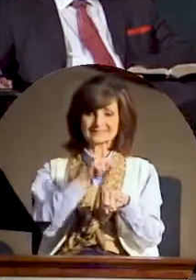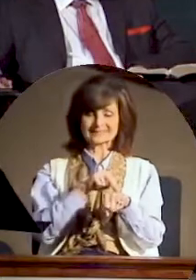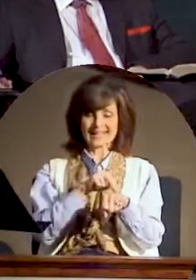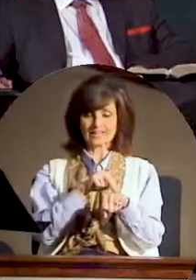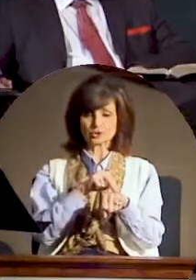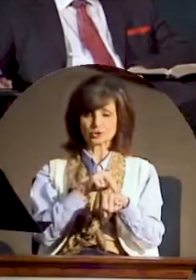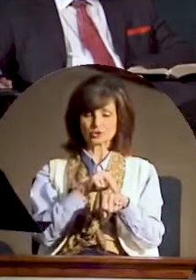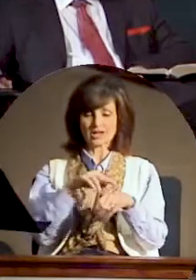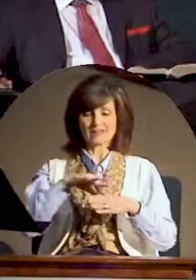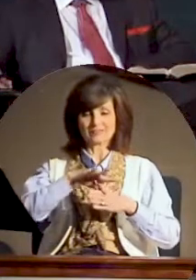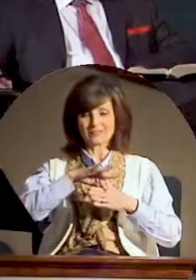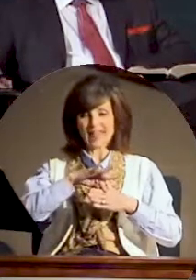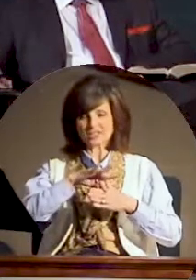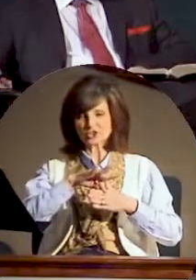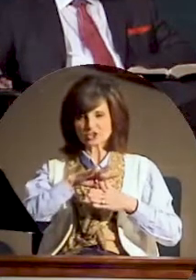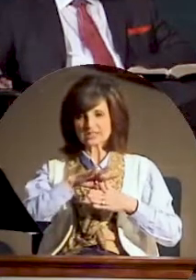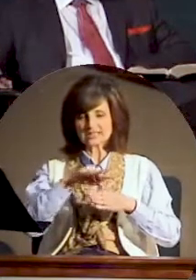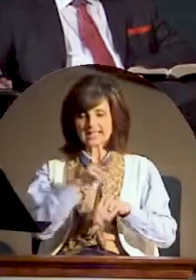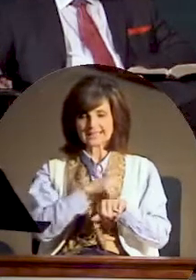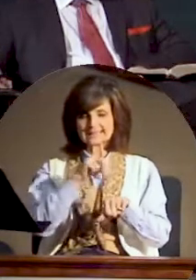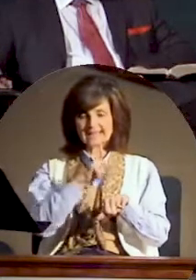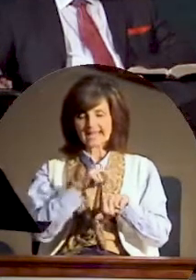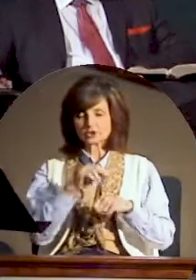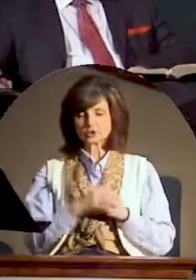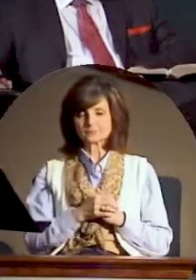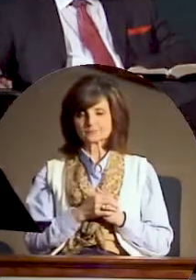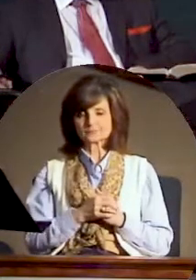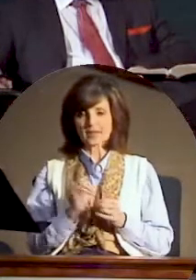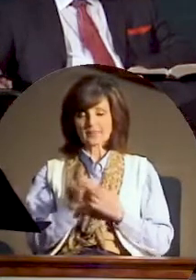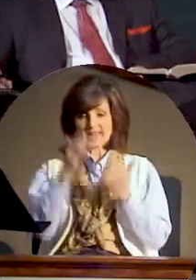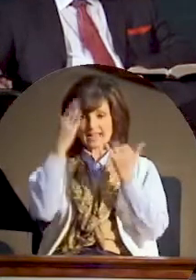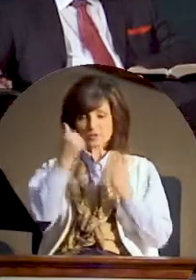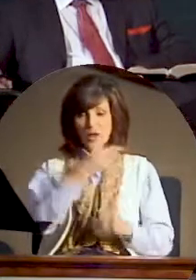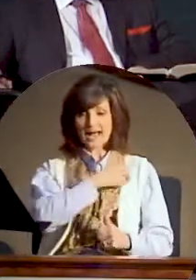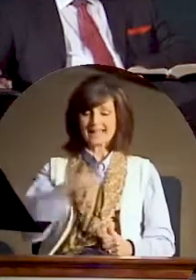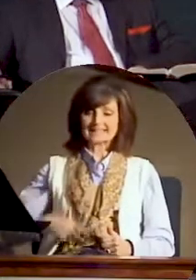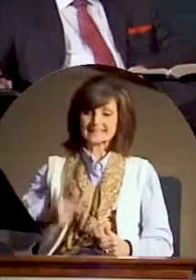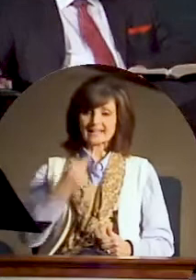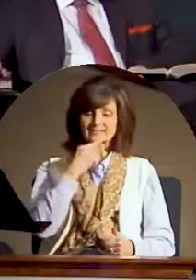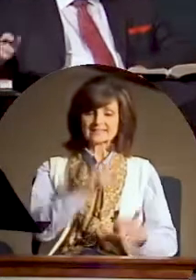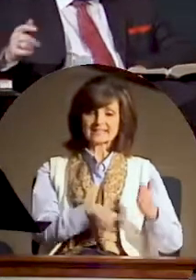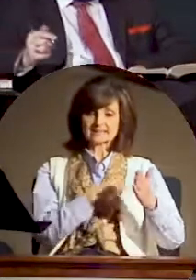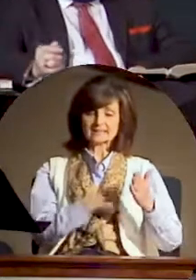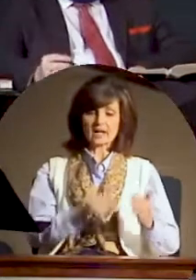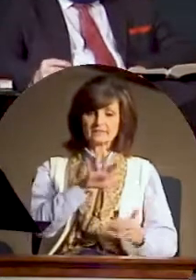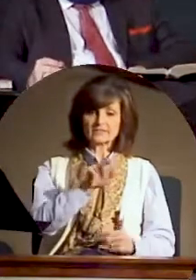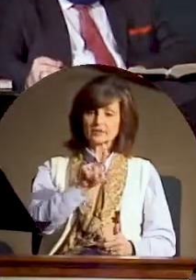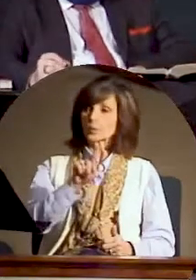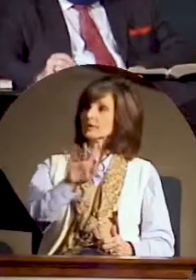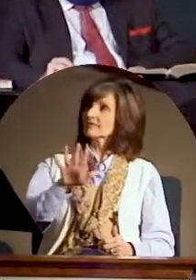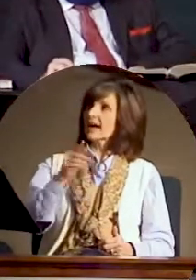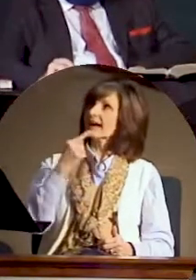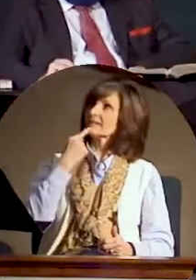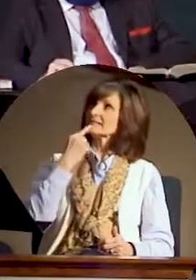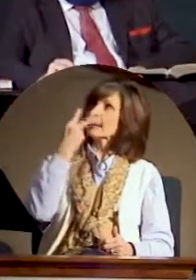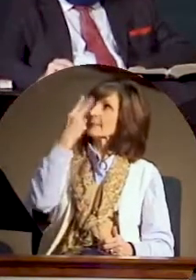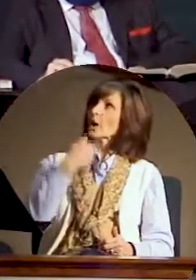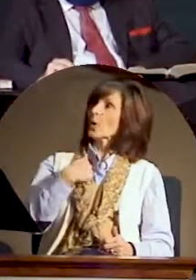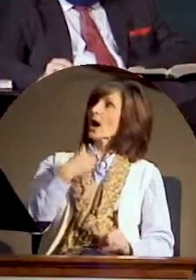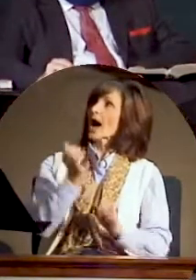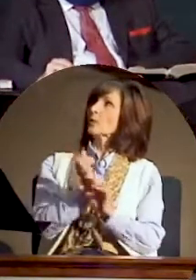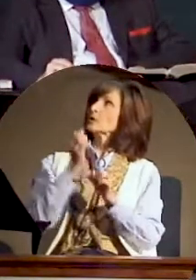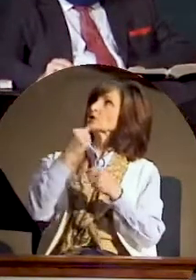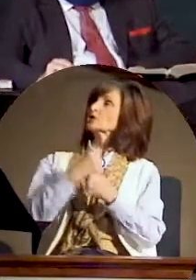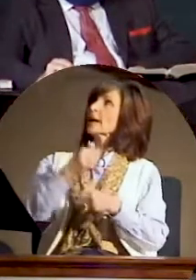a fleshly nature. That's the reason David said this in Psalm 51:5. He said, "Behold, I was shapen